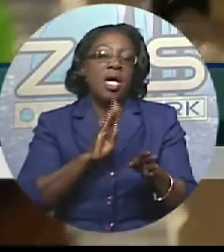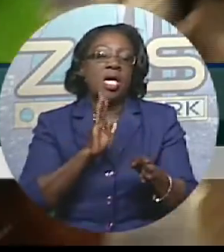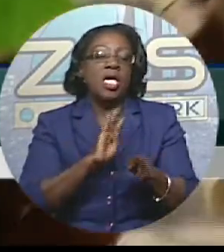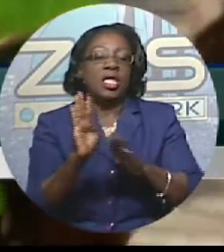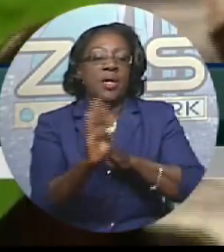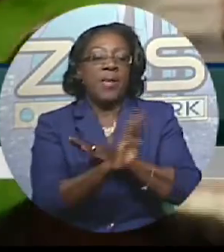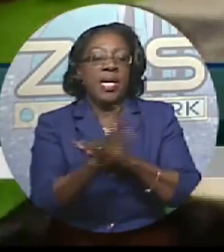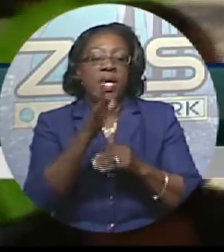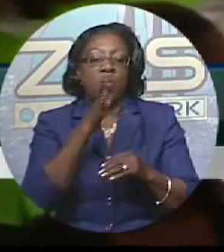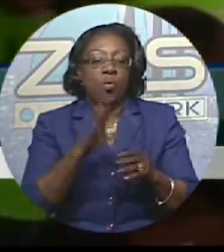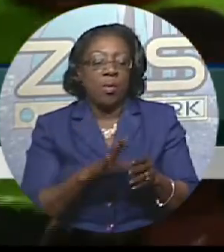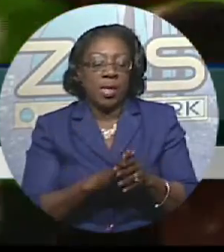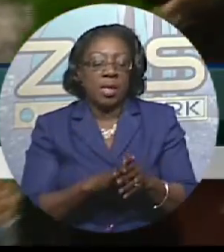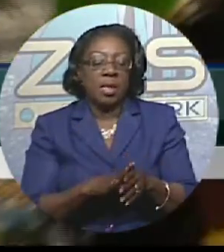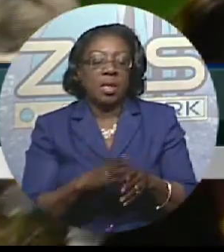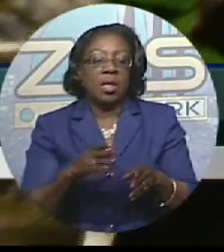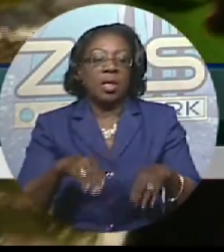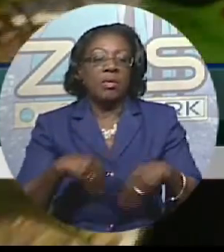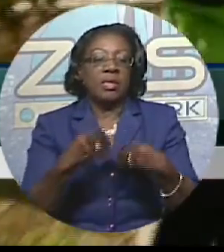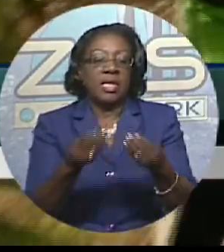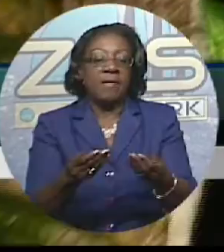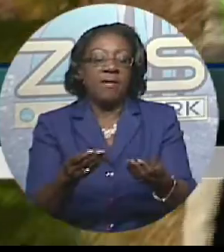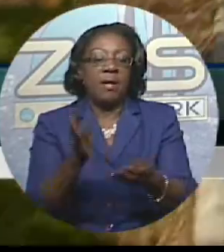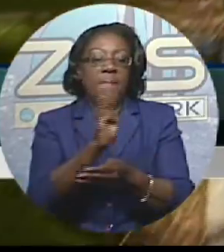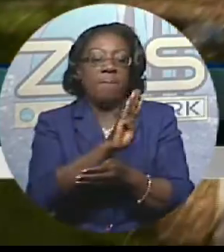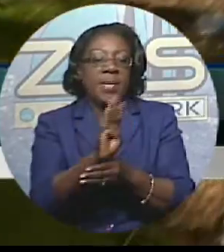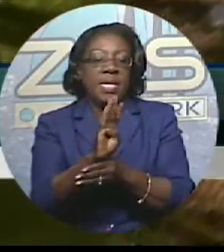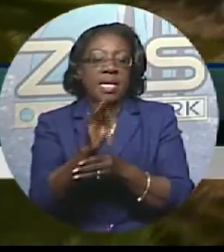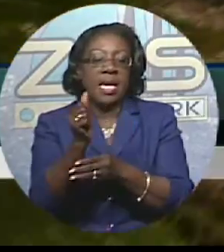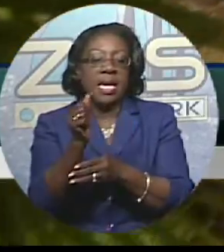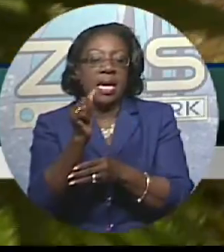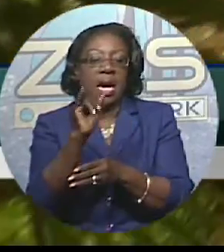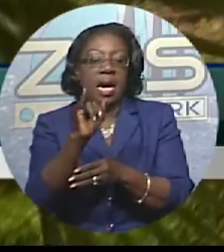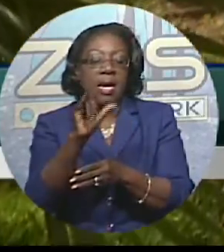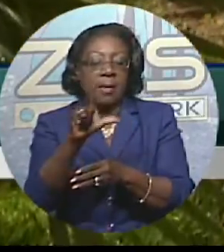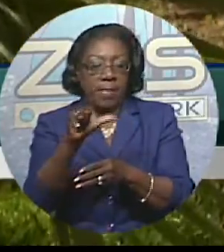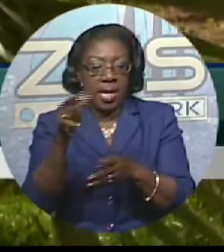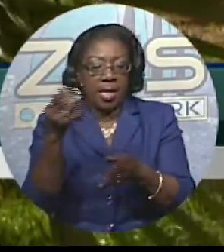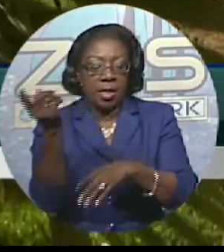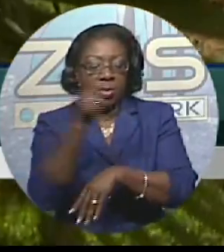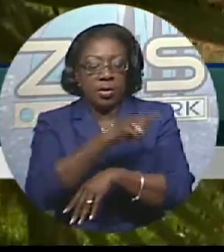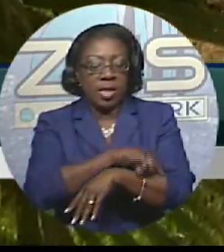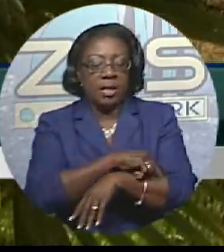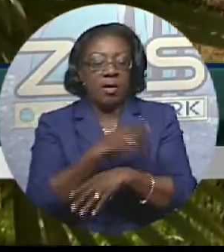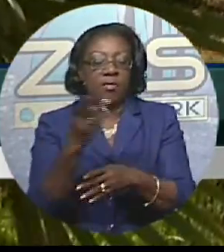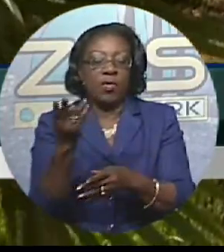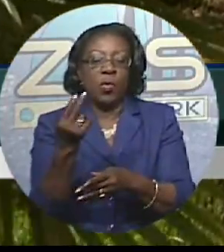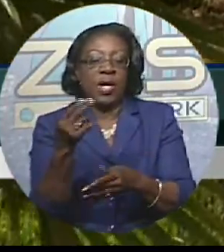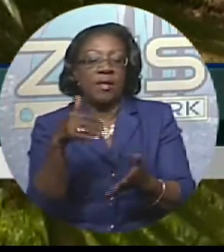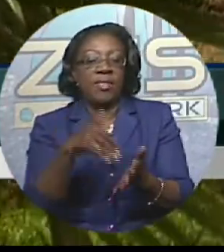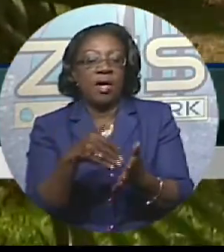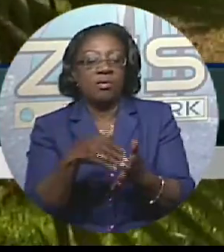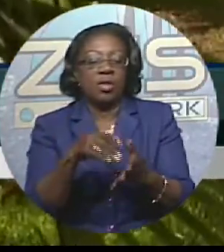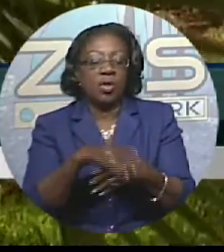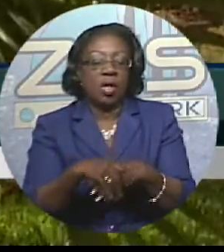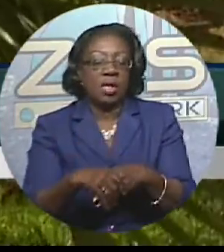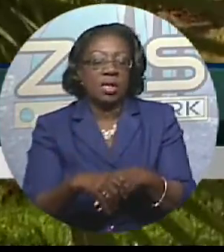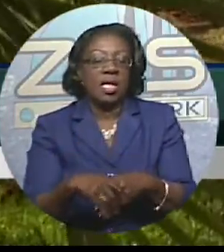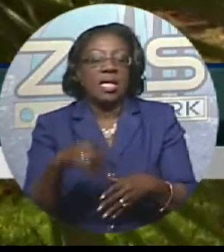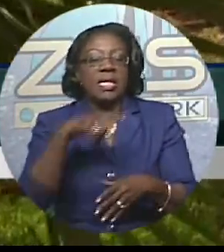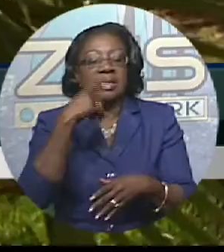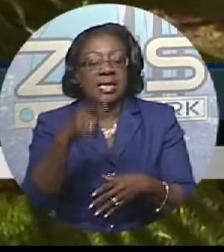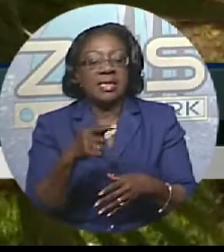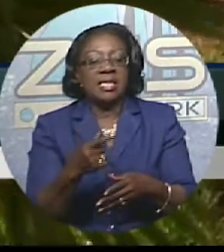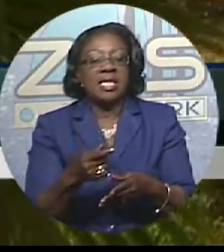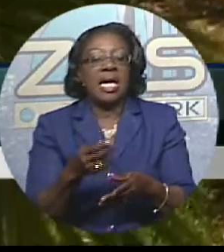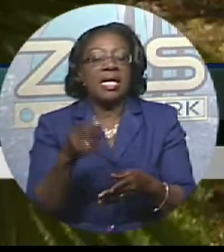Justice Bernard Turner. Court papers show that 53-year-old Norman Bastien had sexual intercourse with a 28-year-old